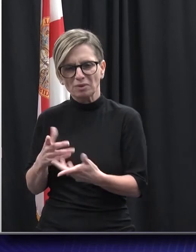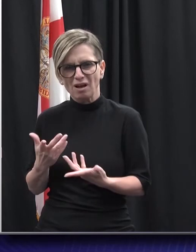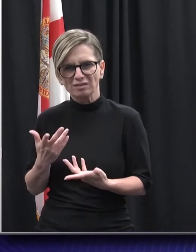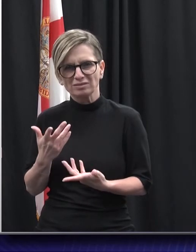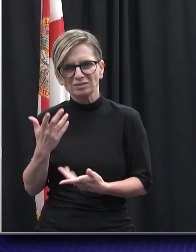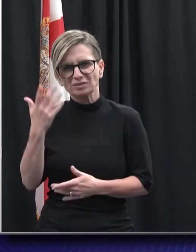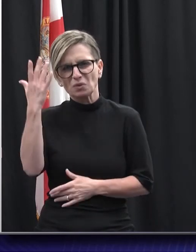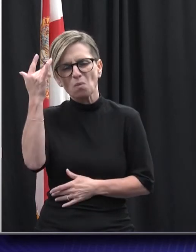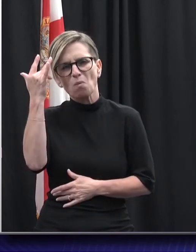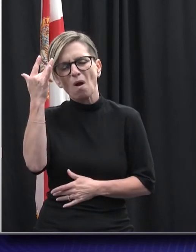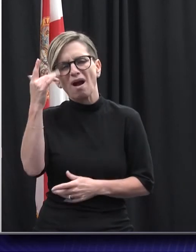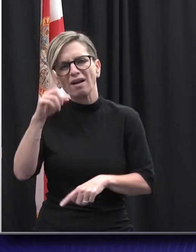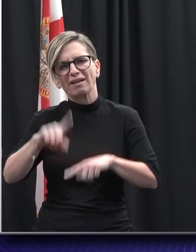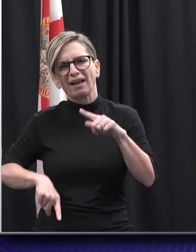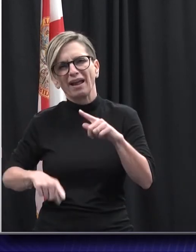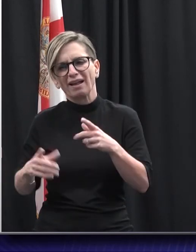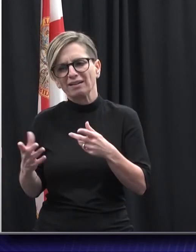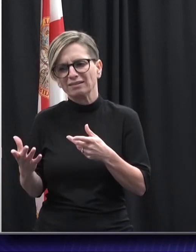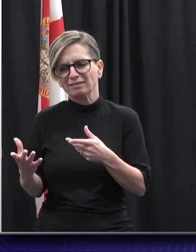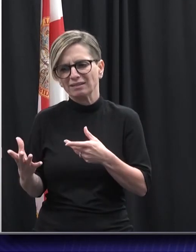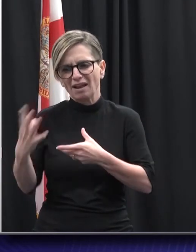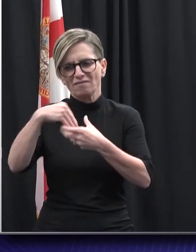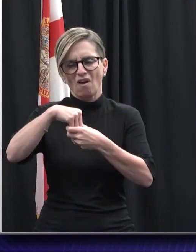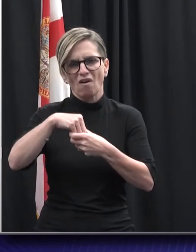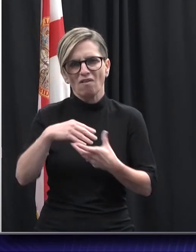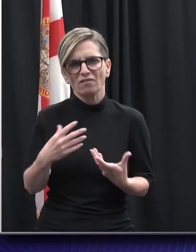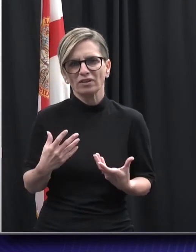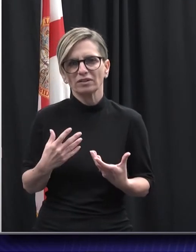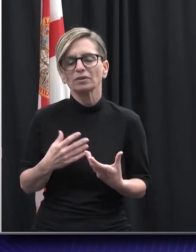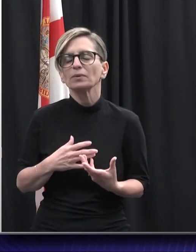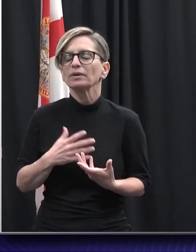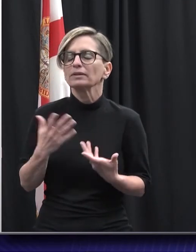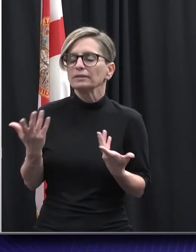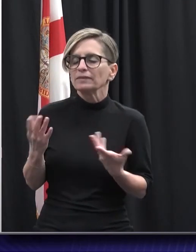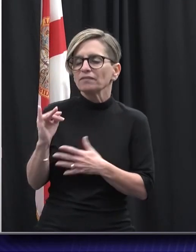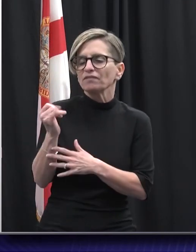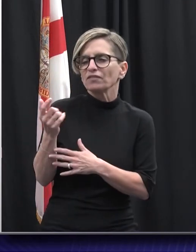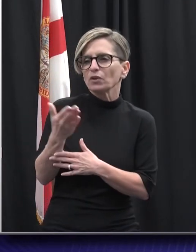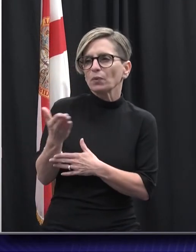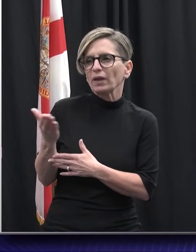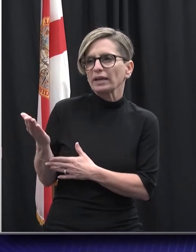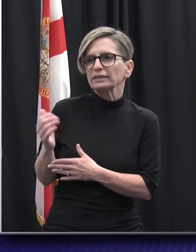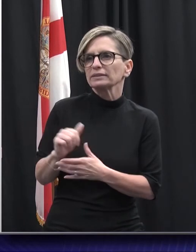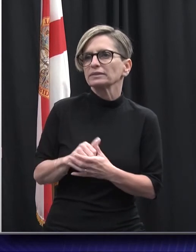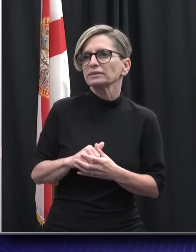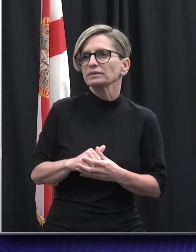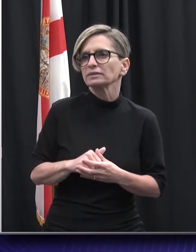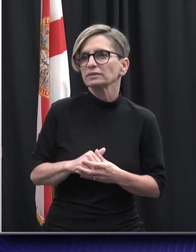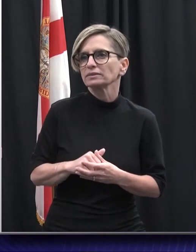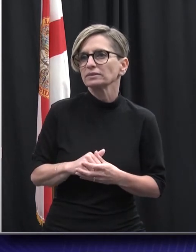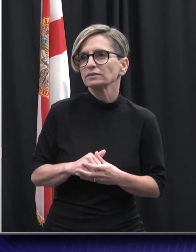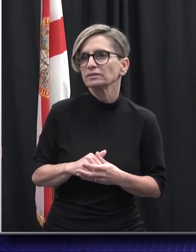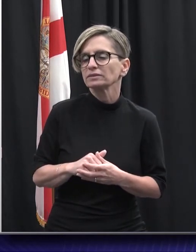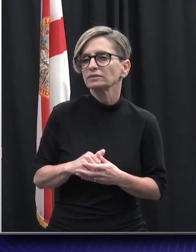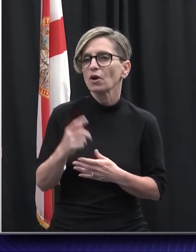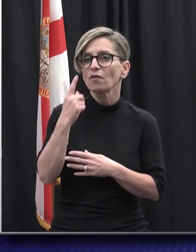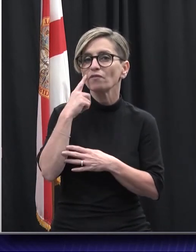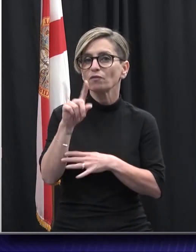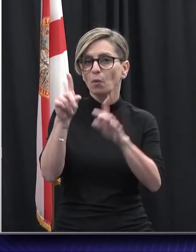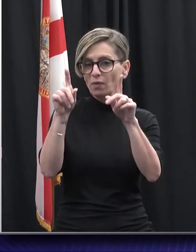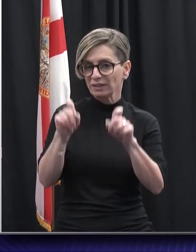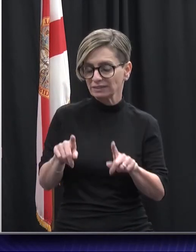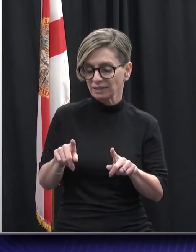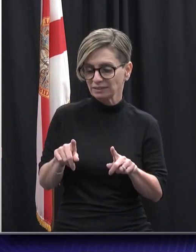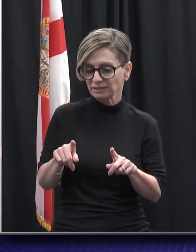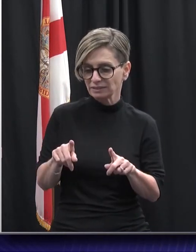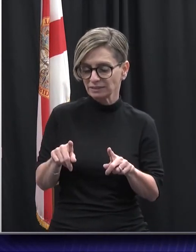labs can't be a part of the testing? I would say there's a couple of things, and in order for the testing, when we're looking at